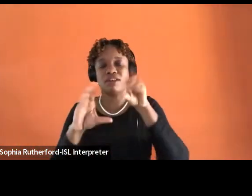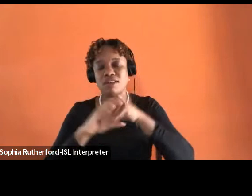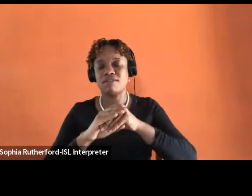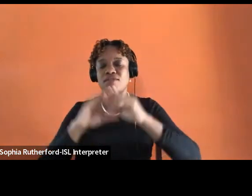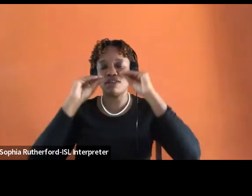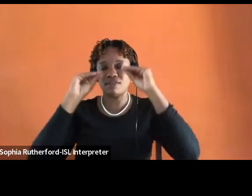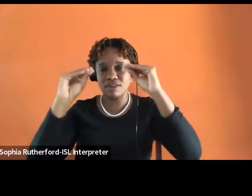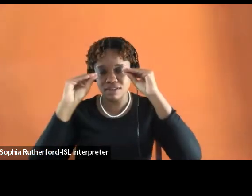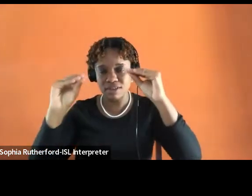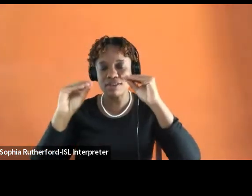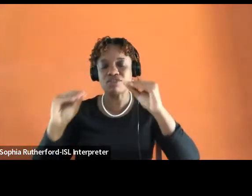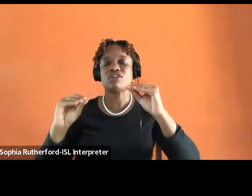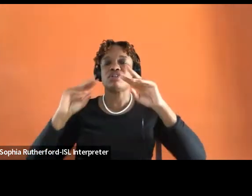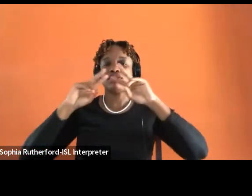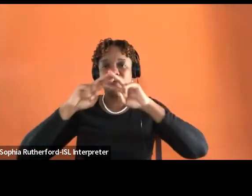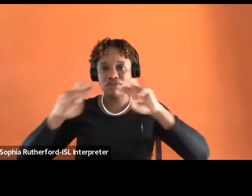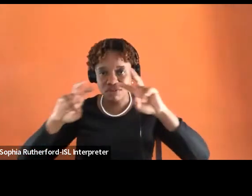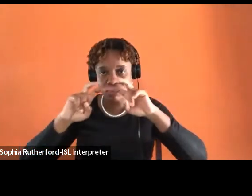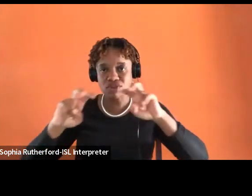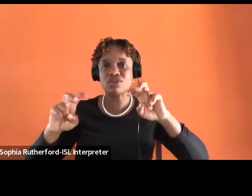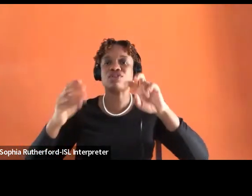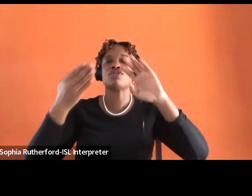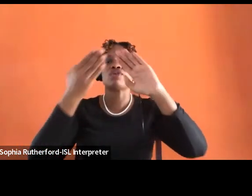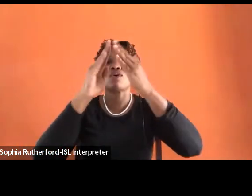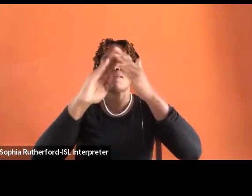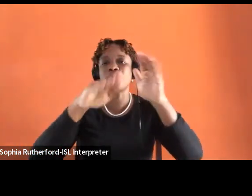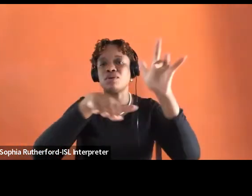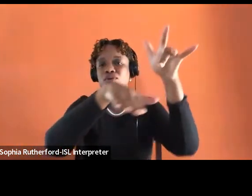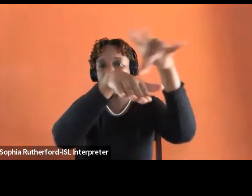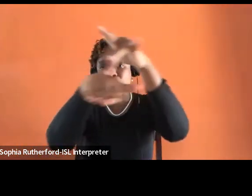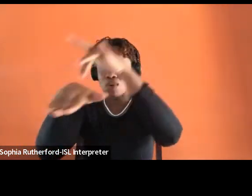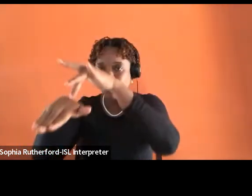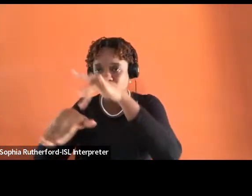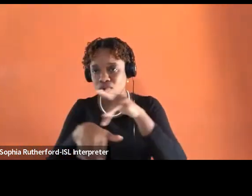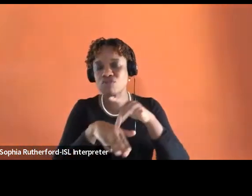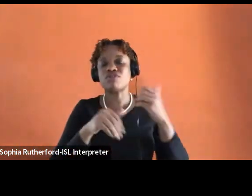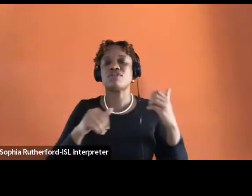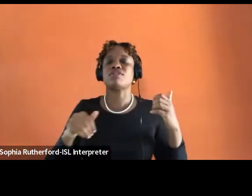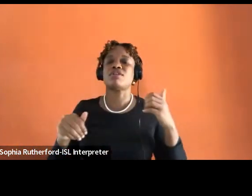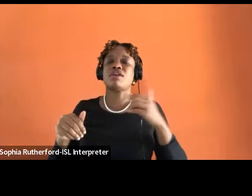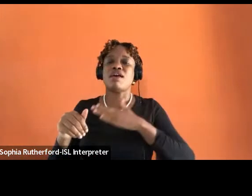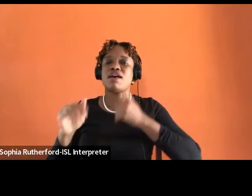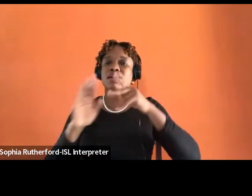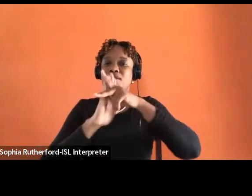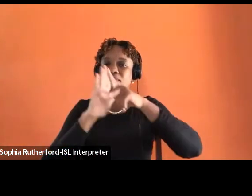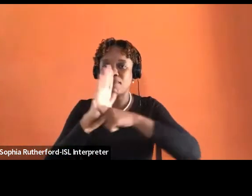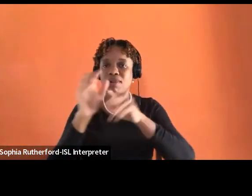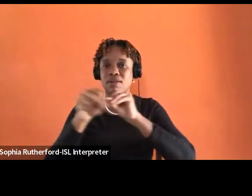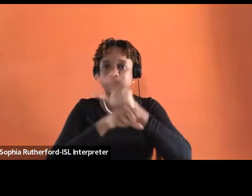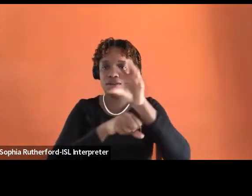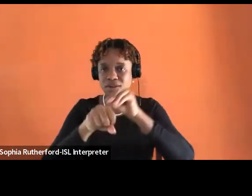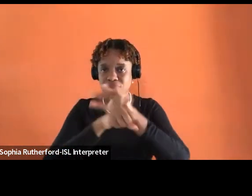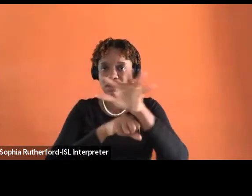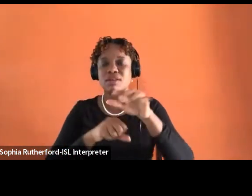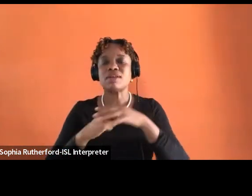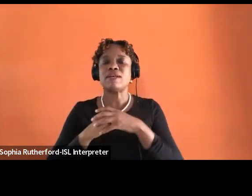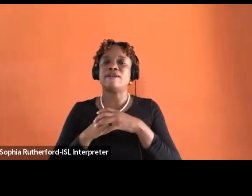community outreach, and policy influence at Mona Aging and Wellness Center, UWI